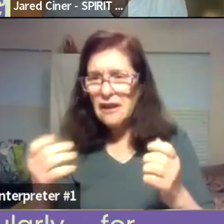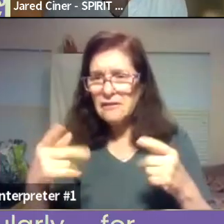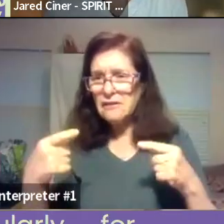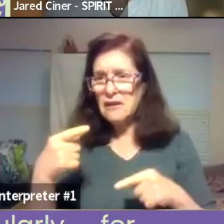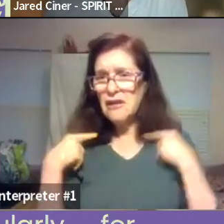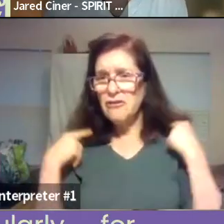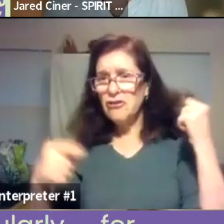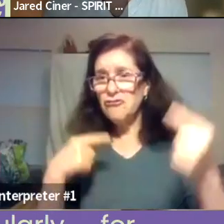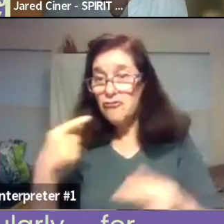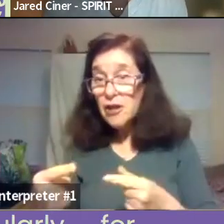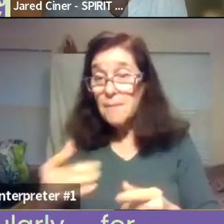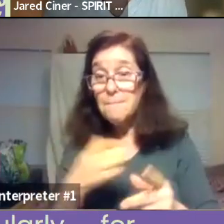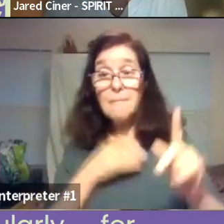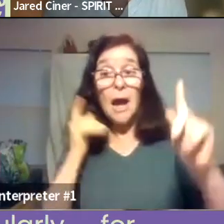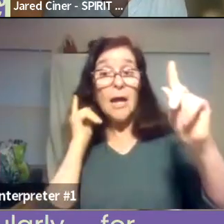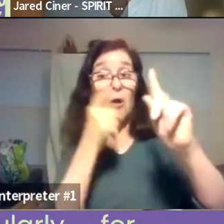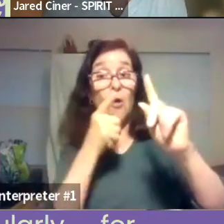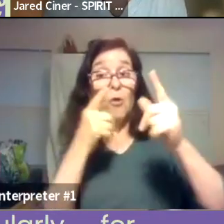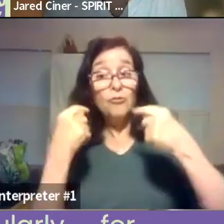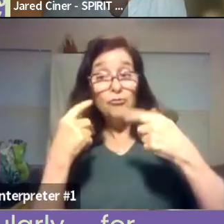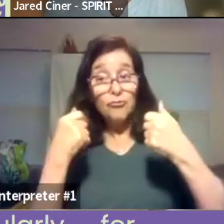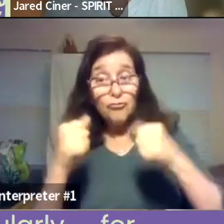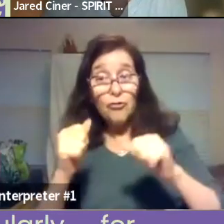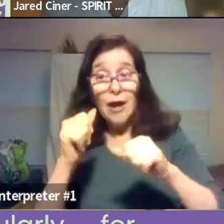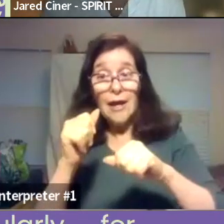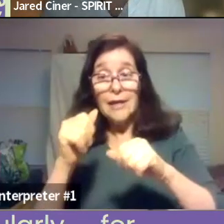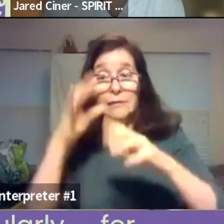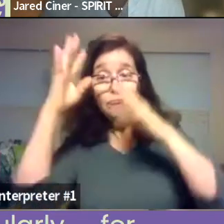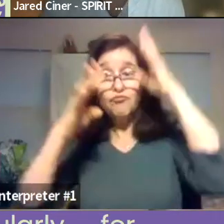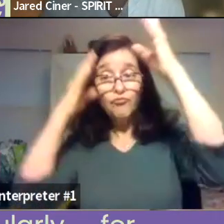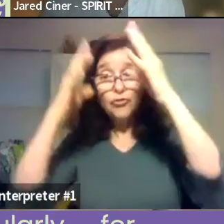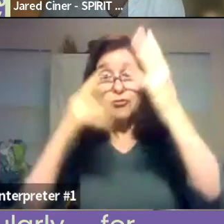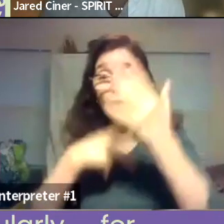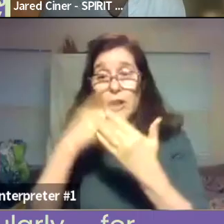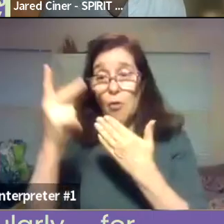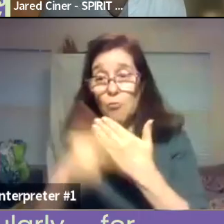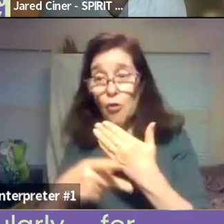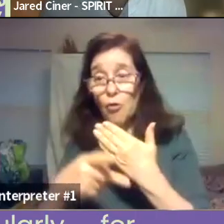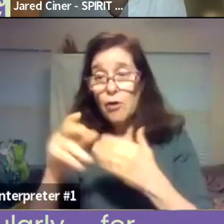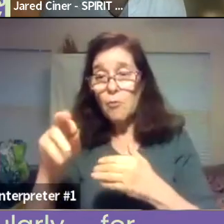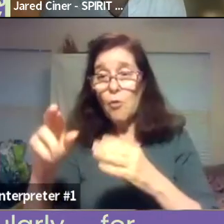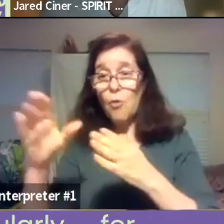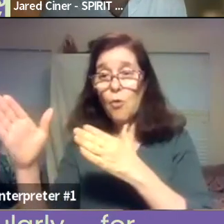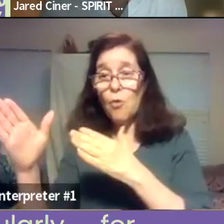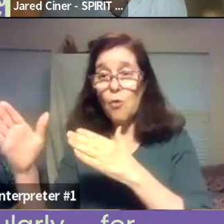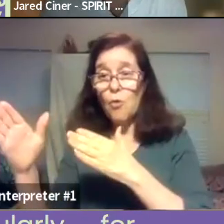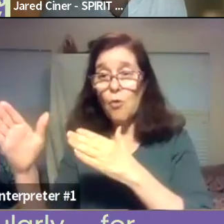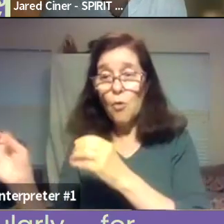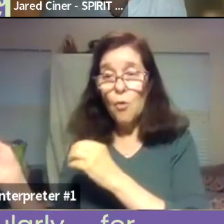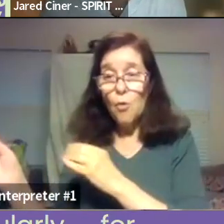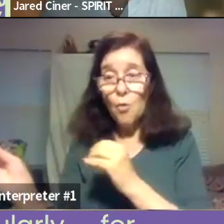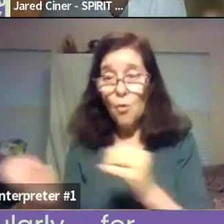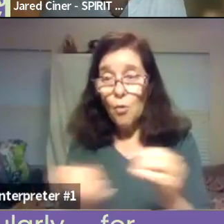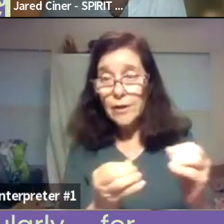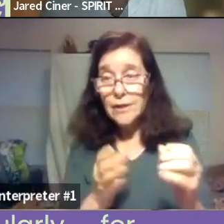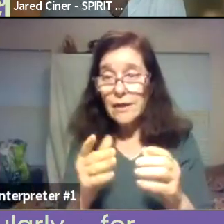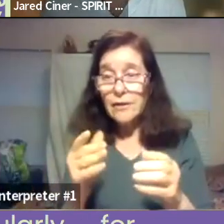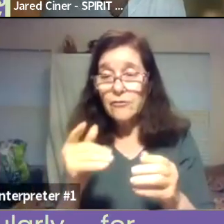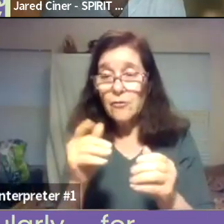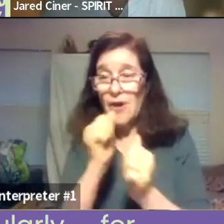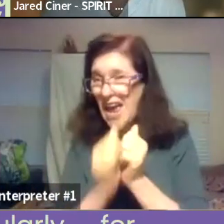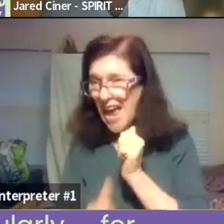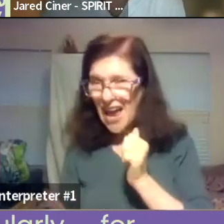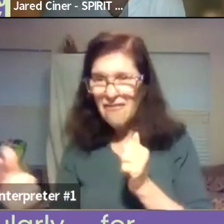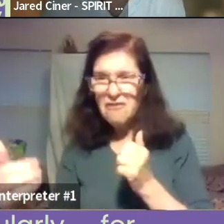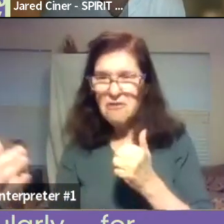And so my goal was to try to create a program or an organization where everybody, whether you have a disability